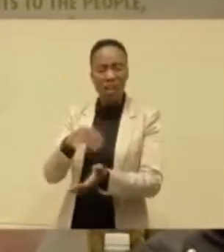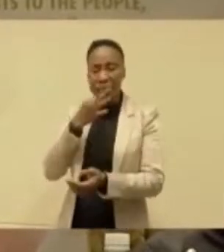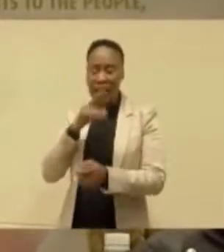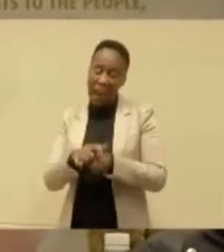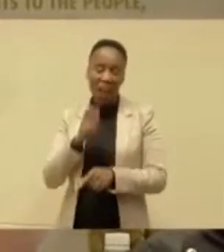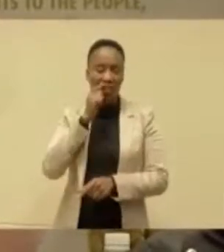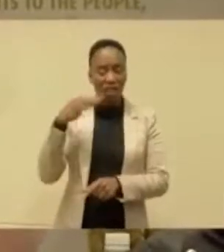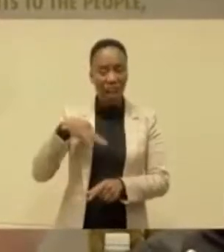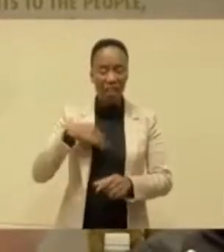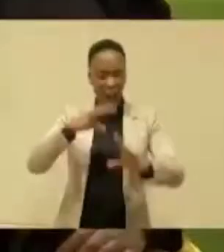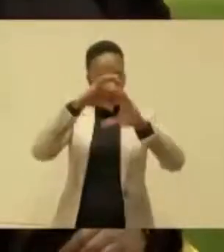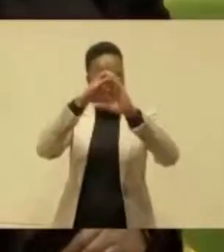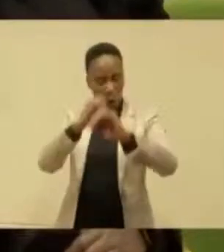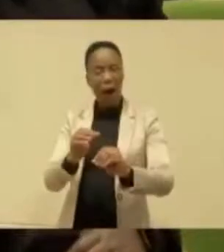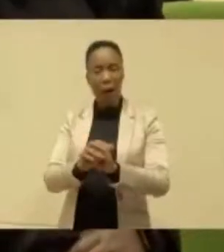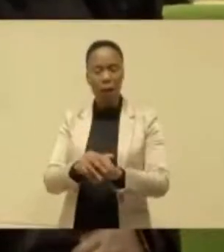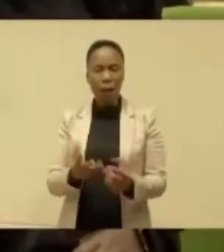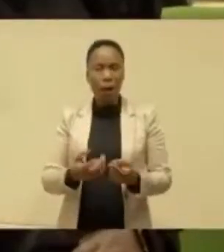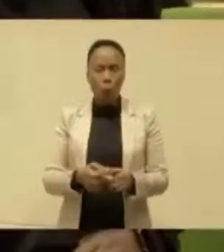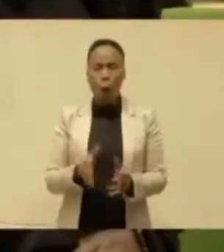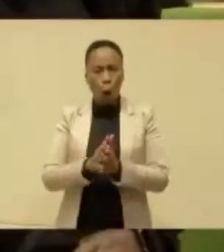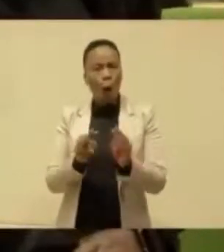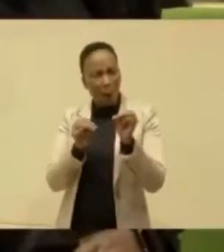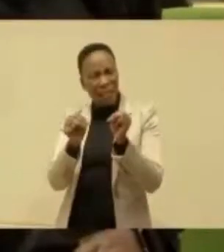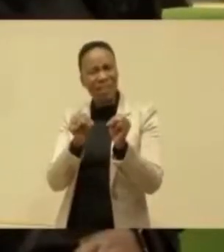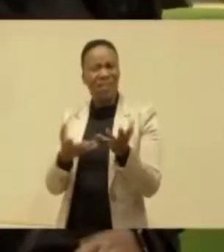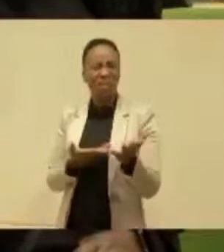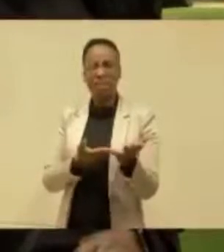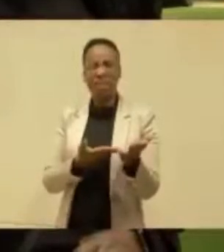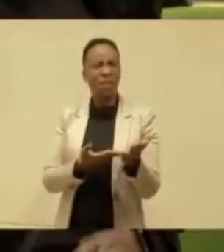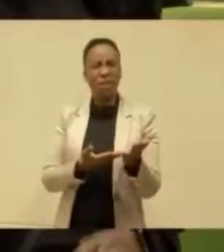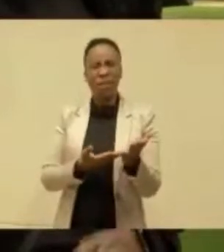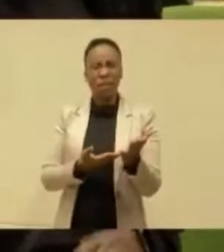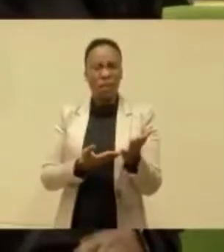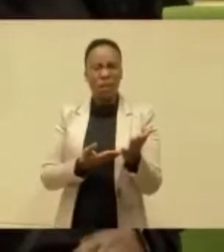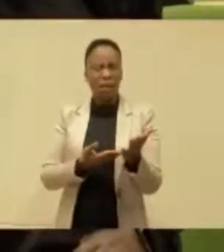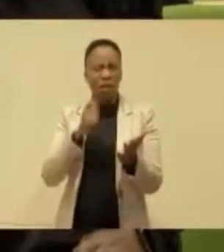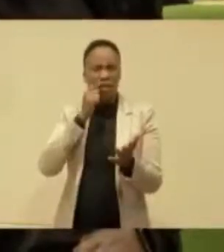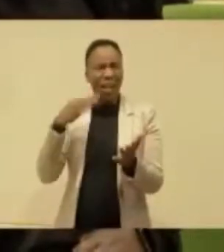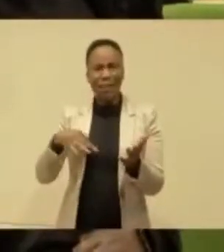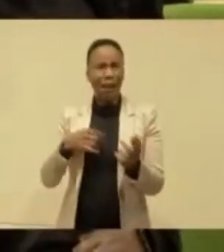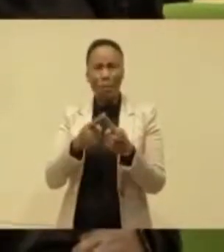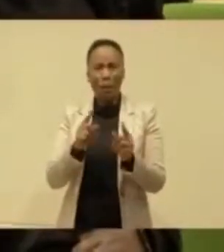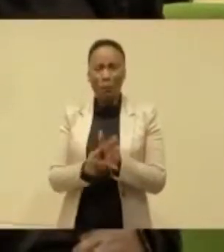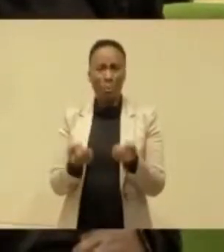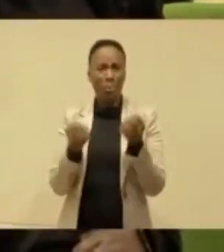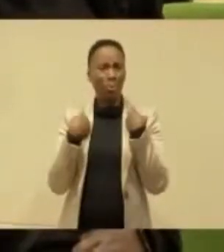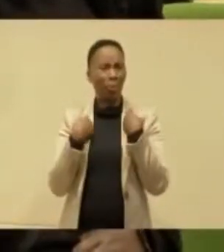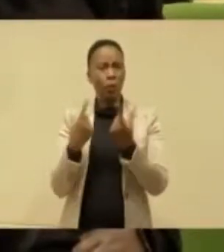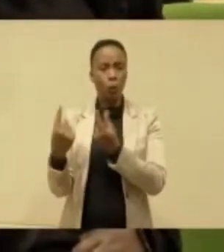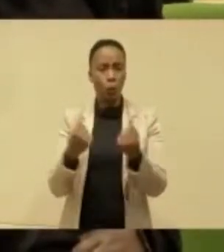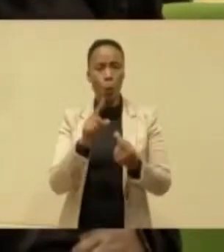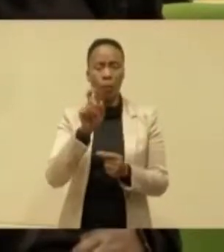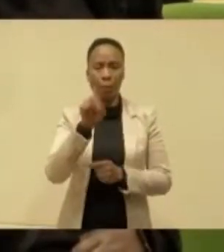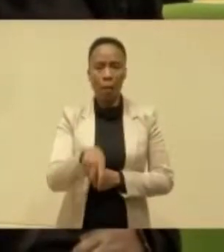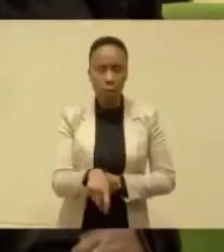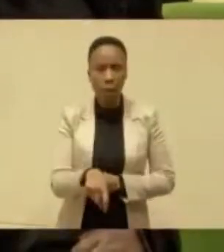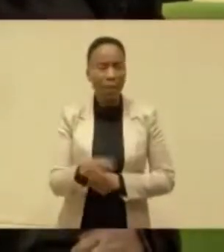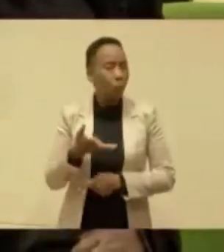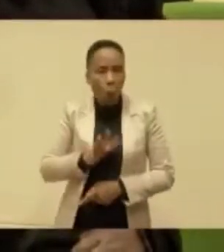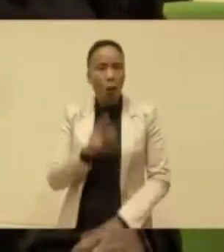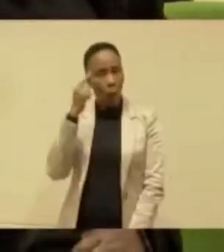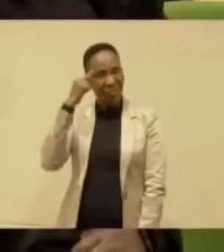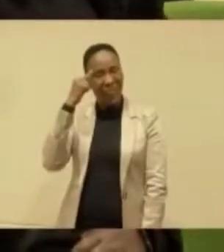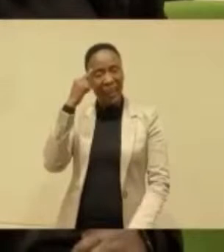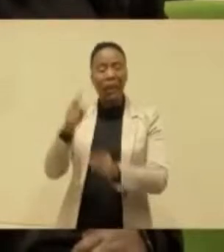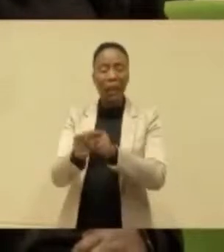persons or they are managers of gender and what but they don't understand what it is that they must do and they don't want to think